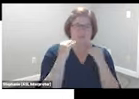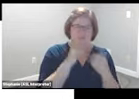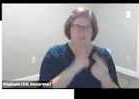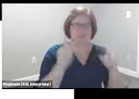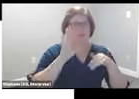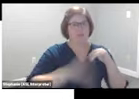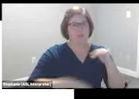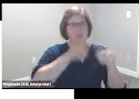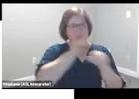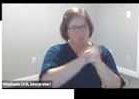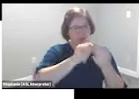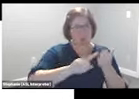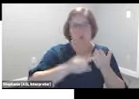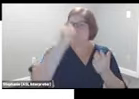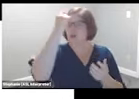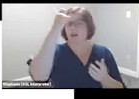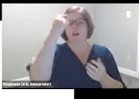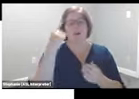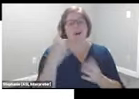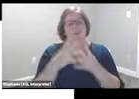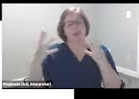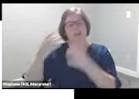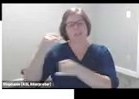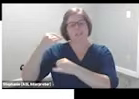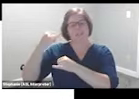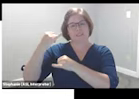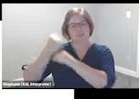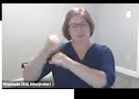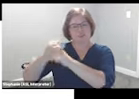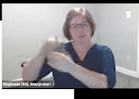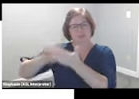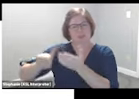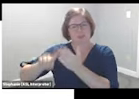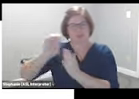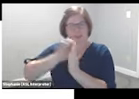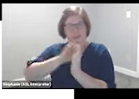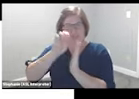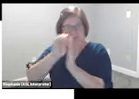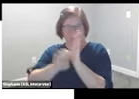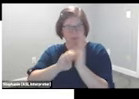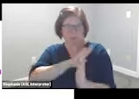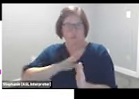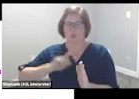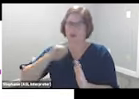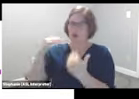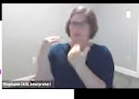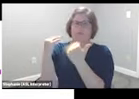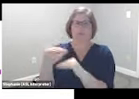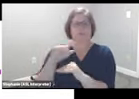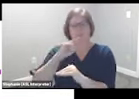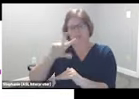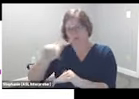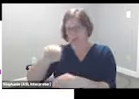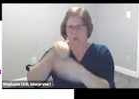have research that is relevant to COVID-19. In many places, there is universal masking and physical distancing rules.